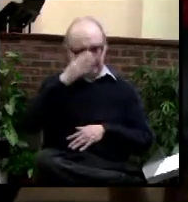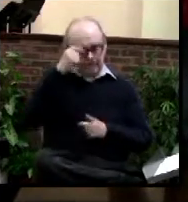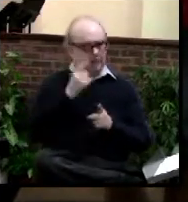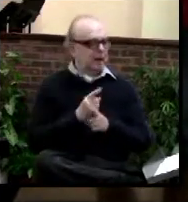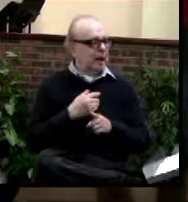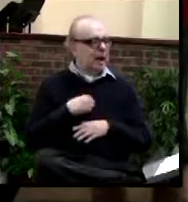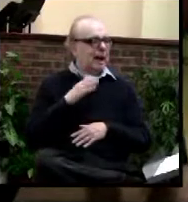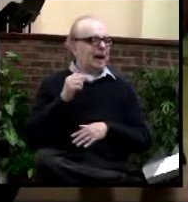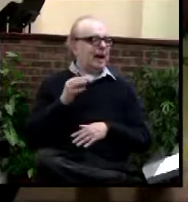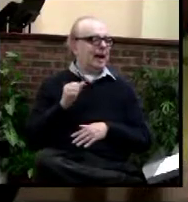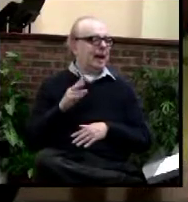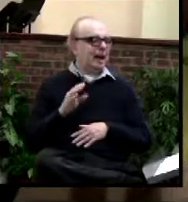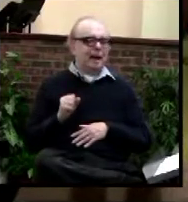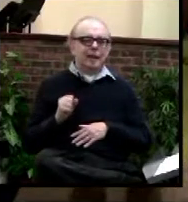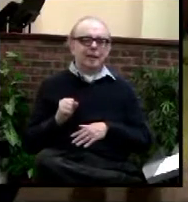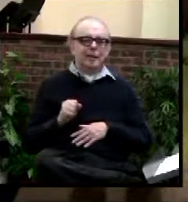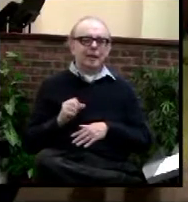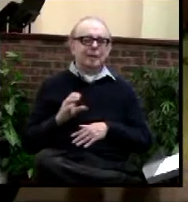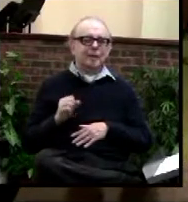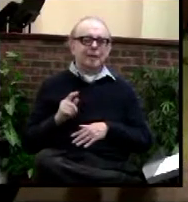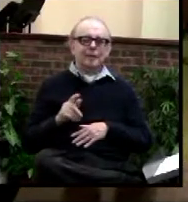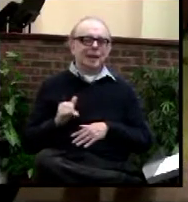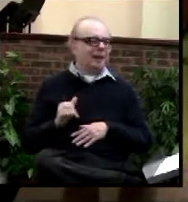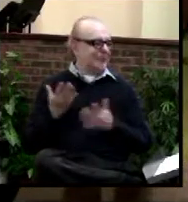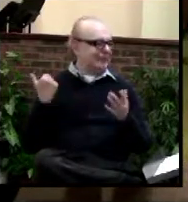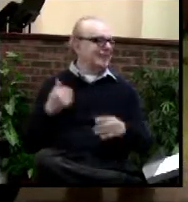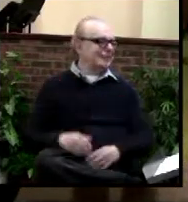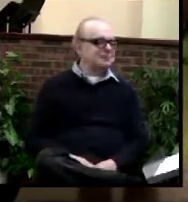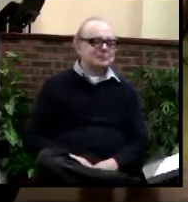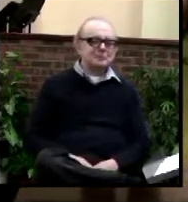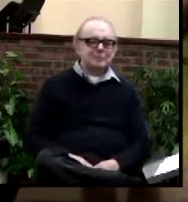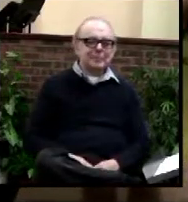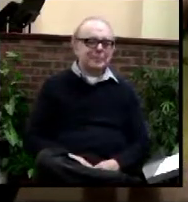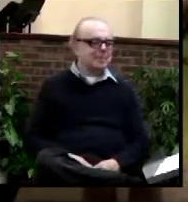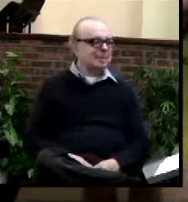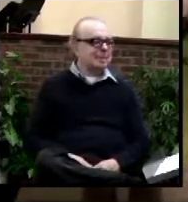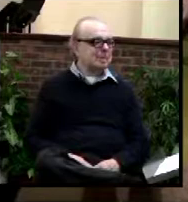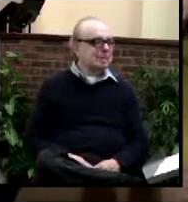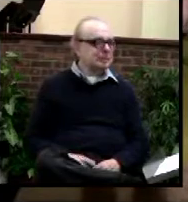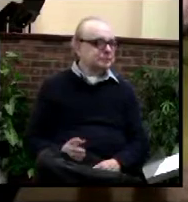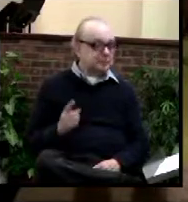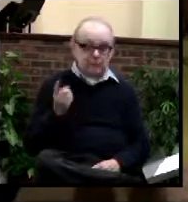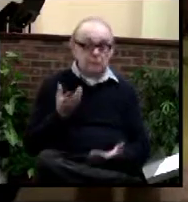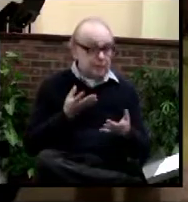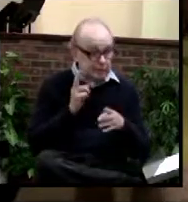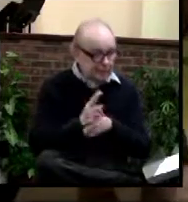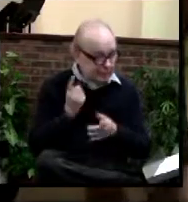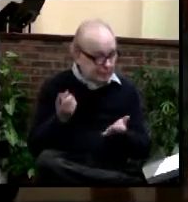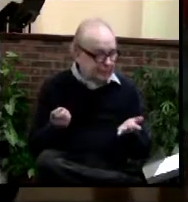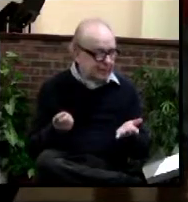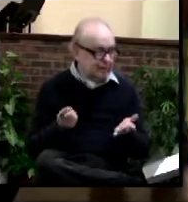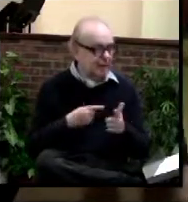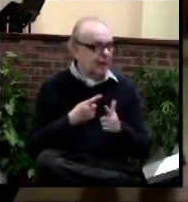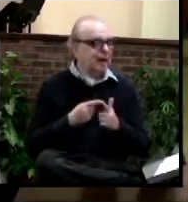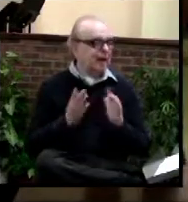then because those were in style. Okay? And everybody would wear those things. And then you come into